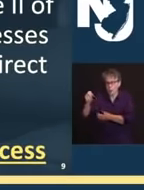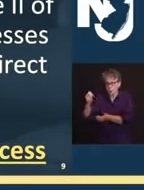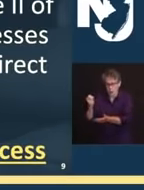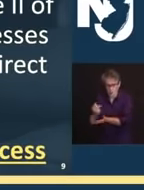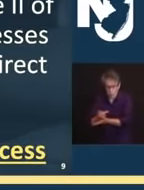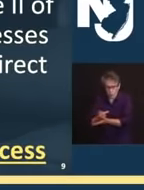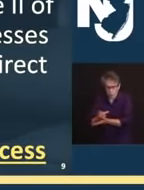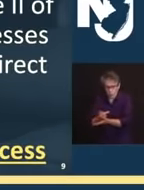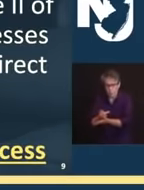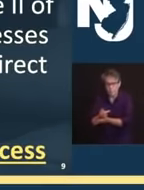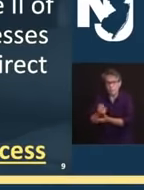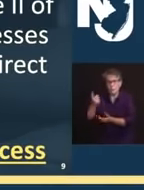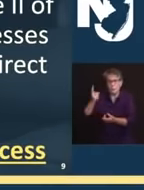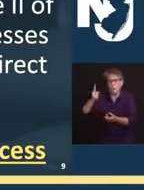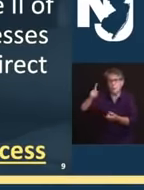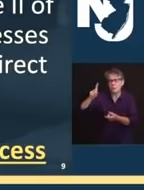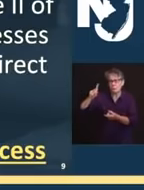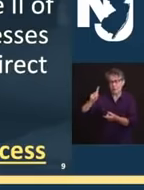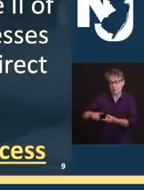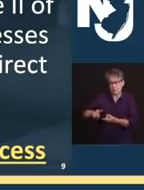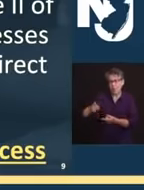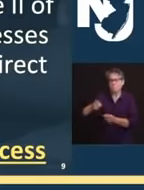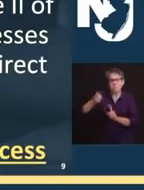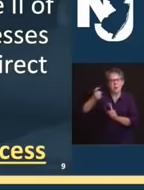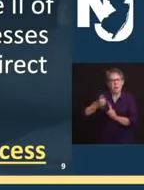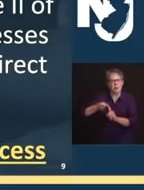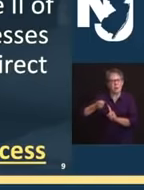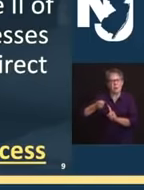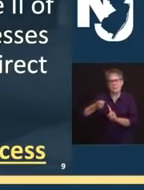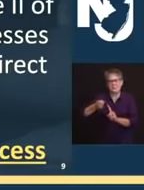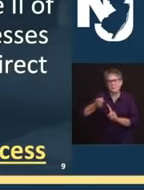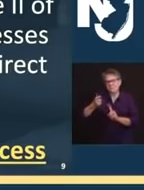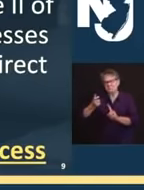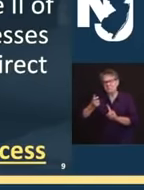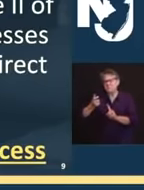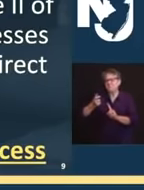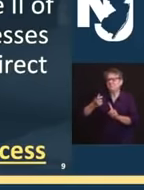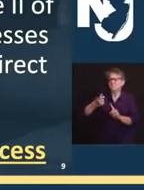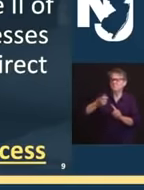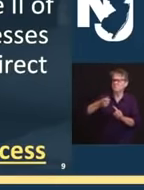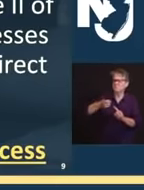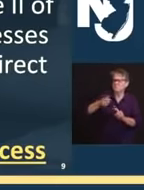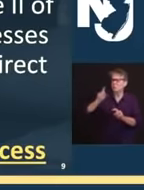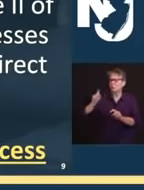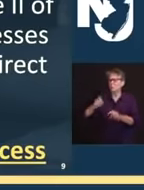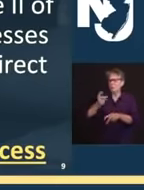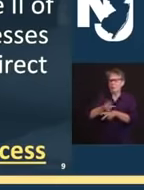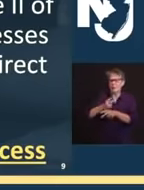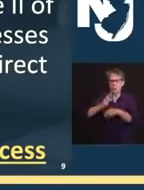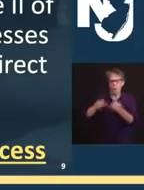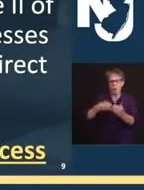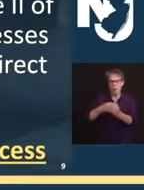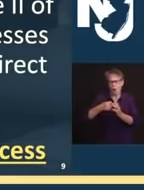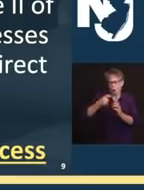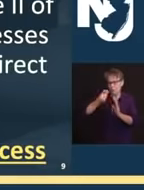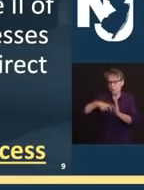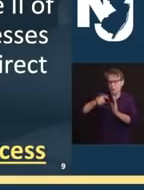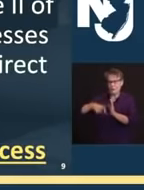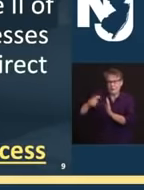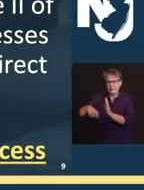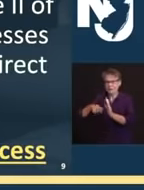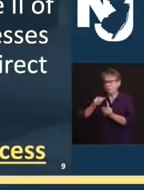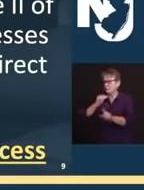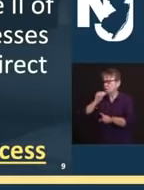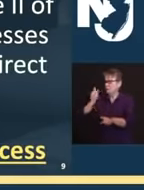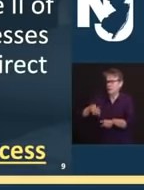your online order. So in other words, no need to keep receipts or to submit paperwork. I thank the entire team at the EDA, starting